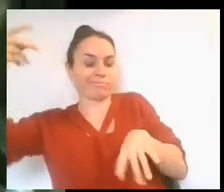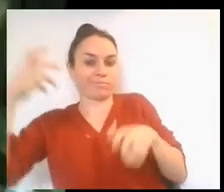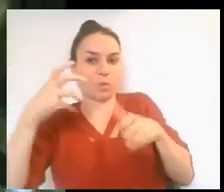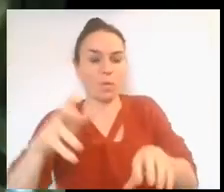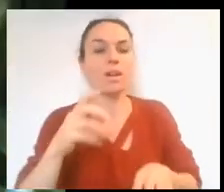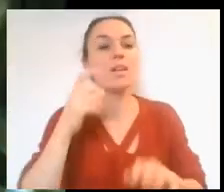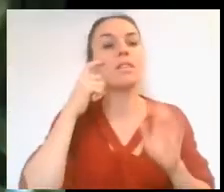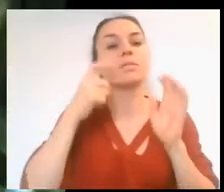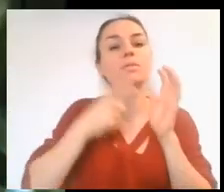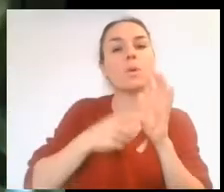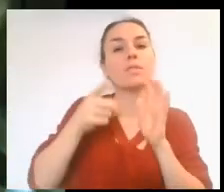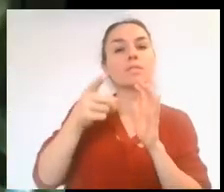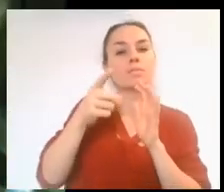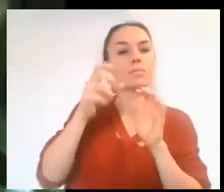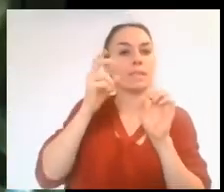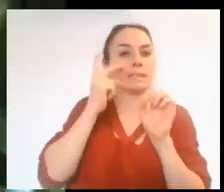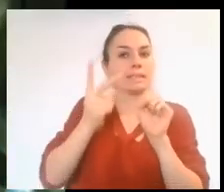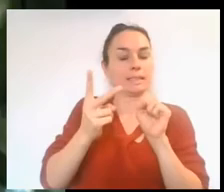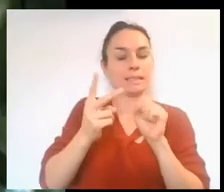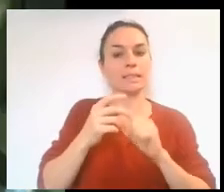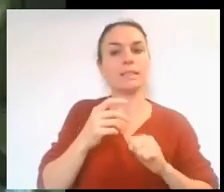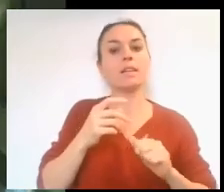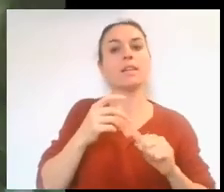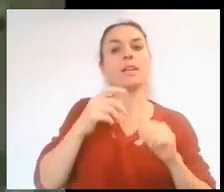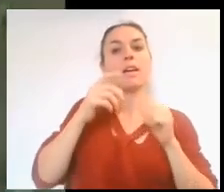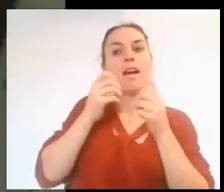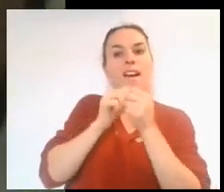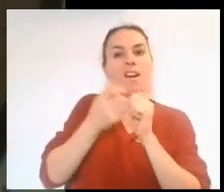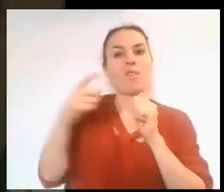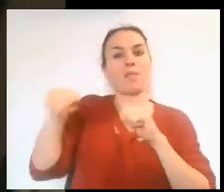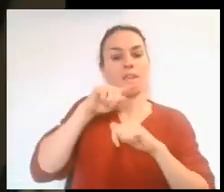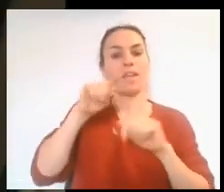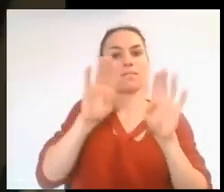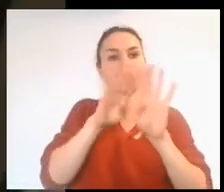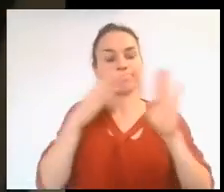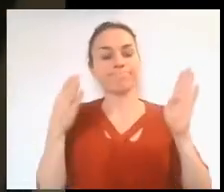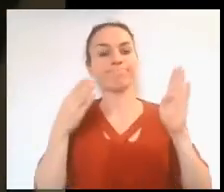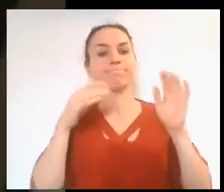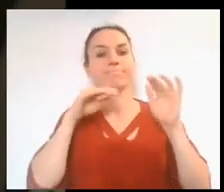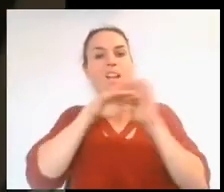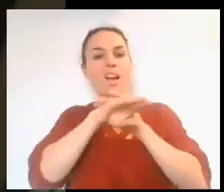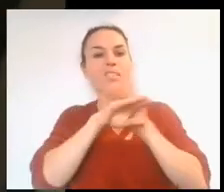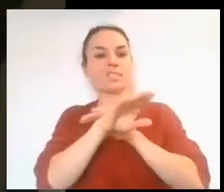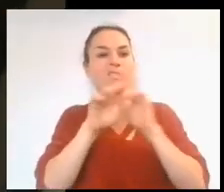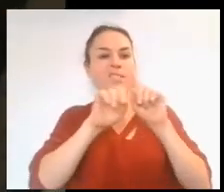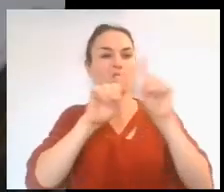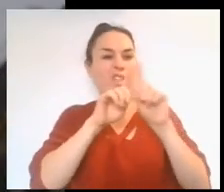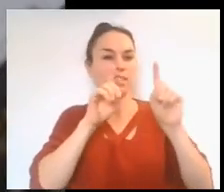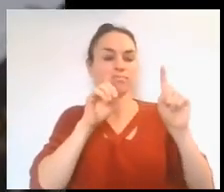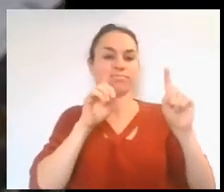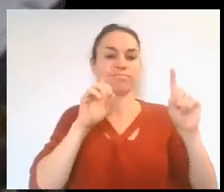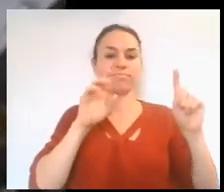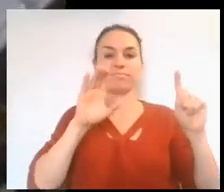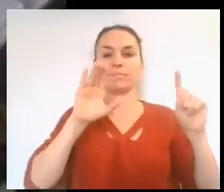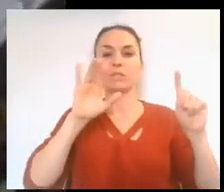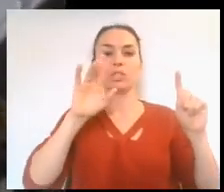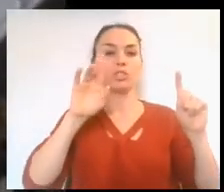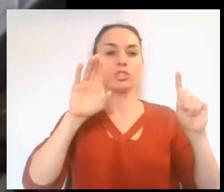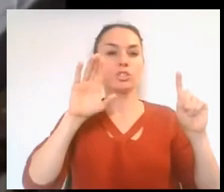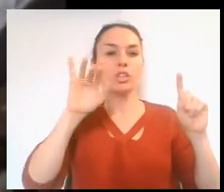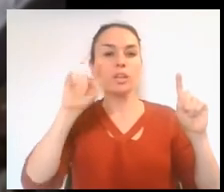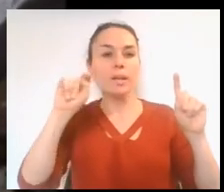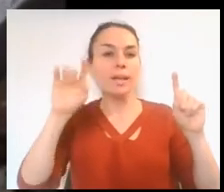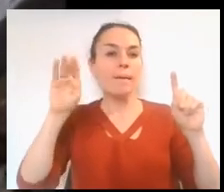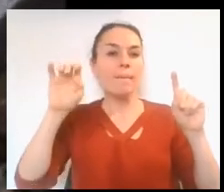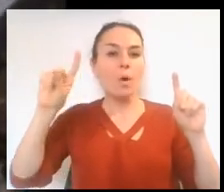right there, to the instruments. And so they go in there and they change circuit boards and remove old instruments,